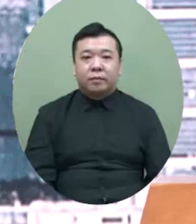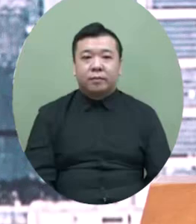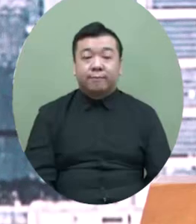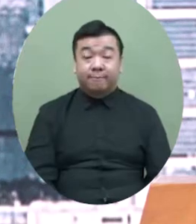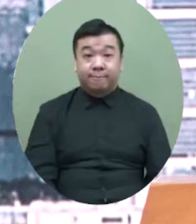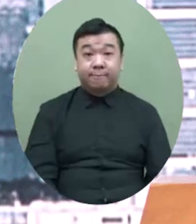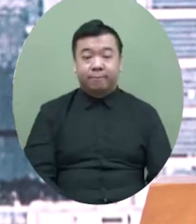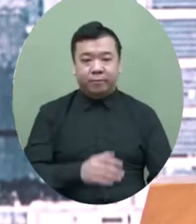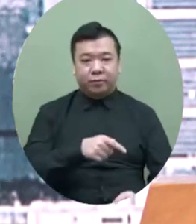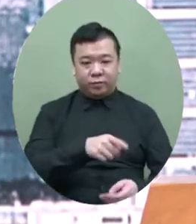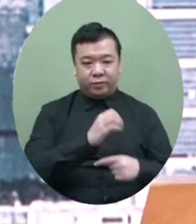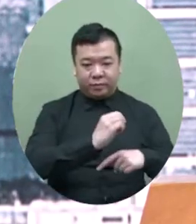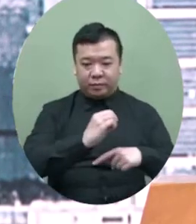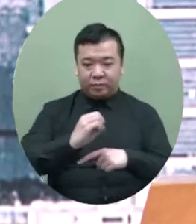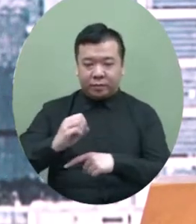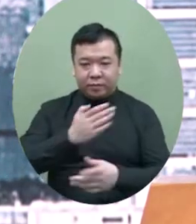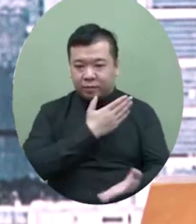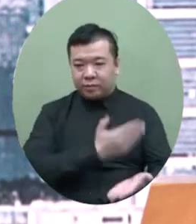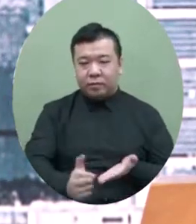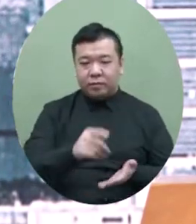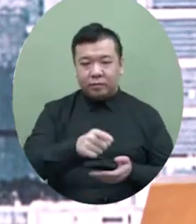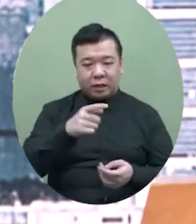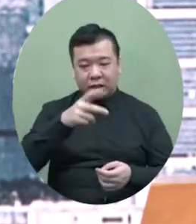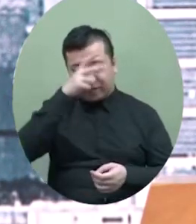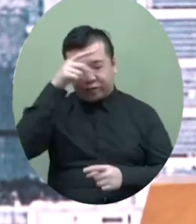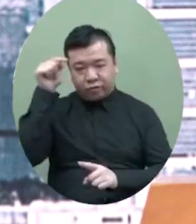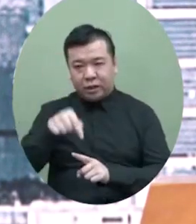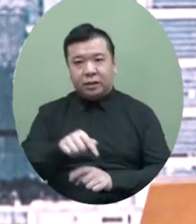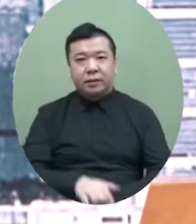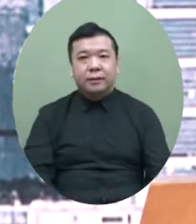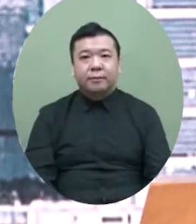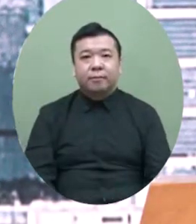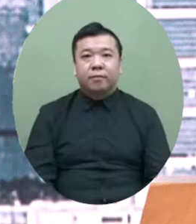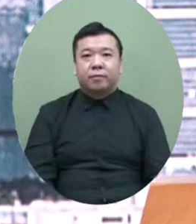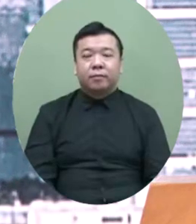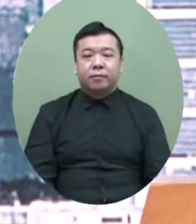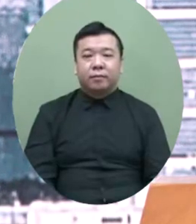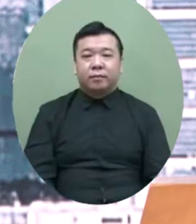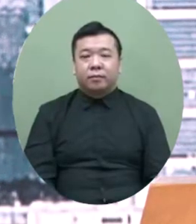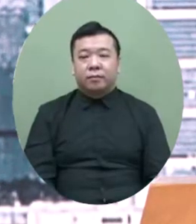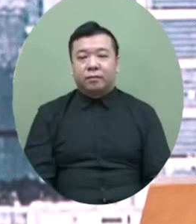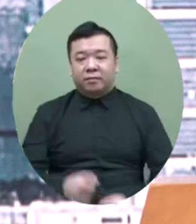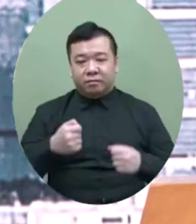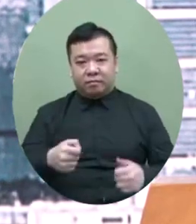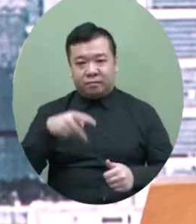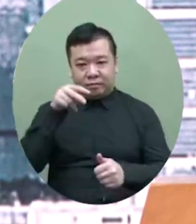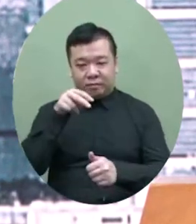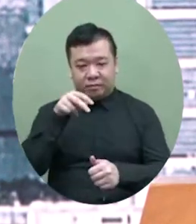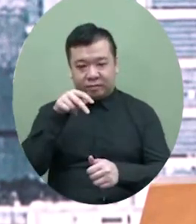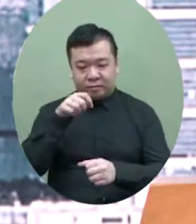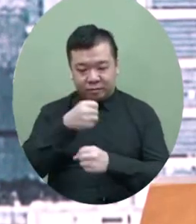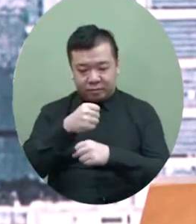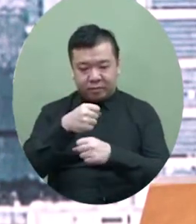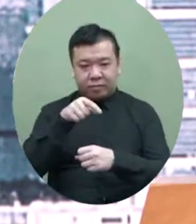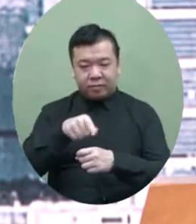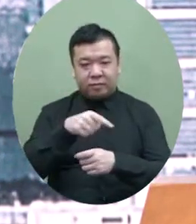authority. So the purpose of doing compulsory tests and doing this restriction testing declaration, of course, is with